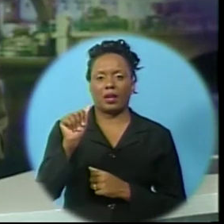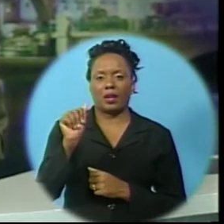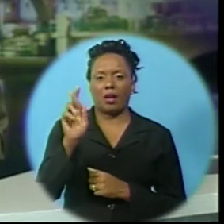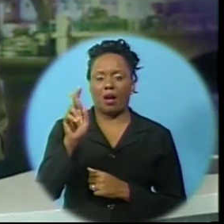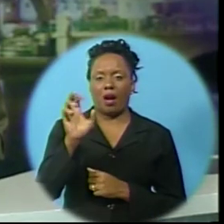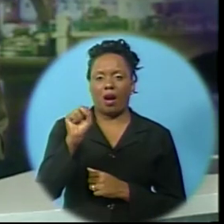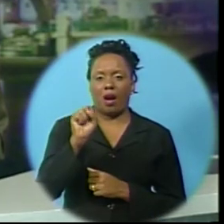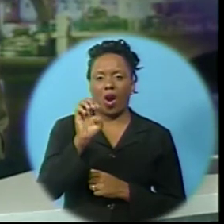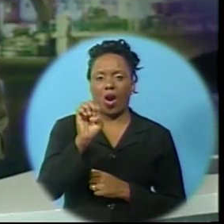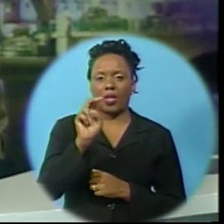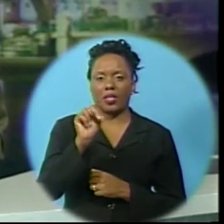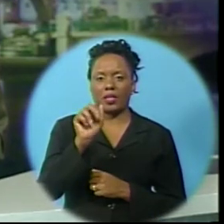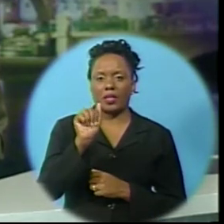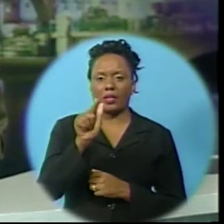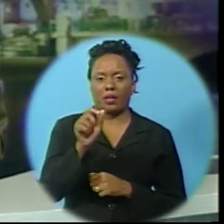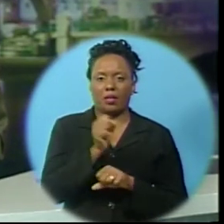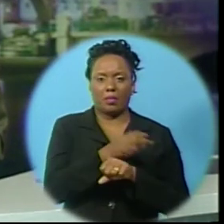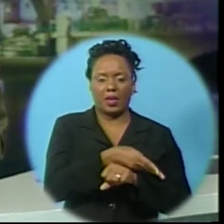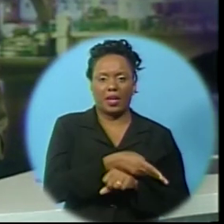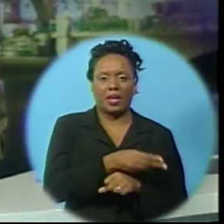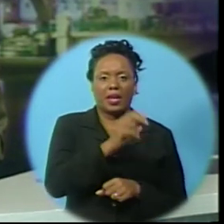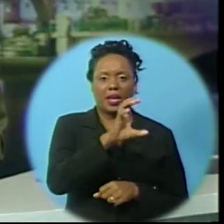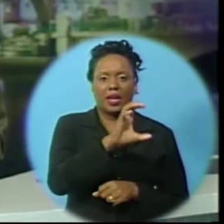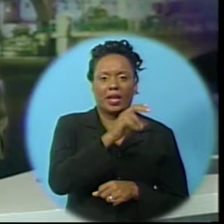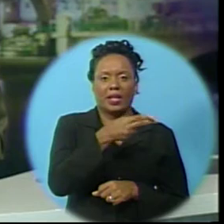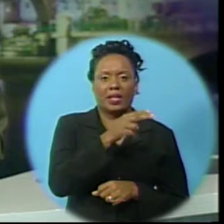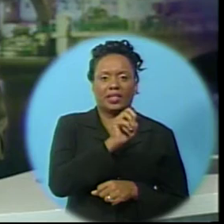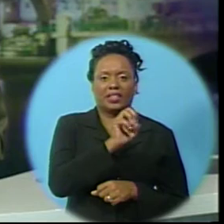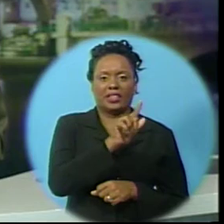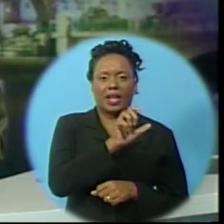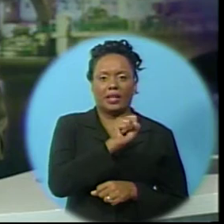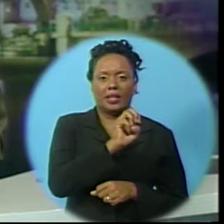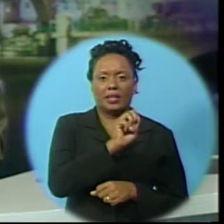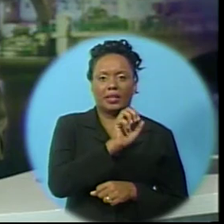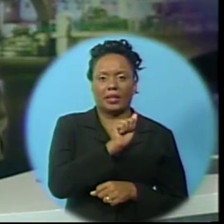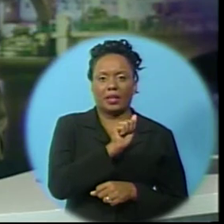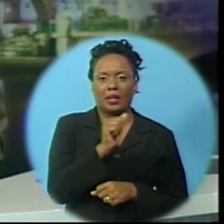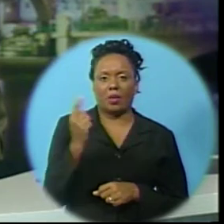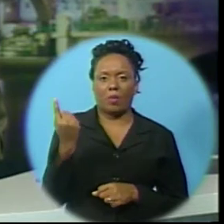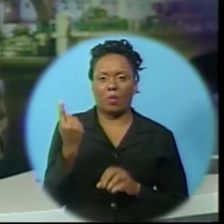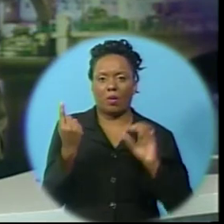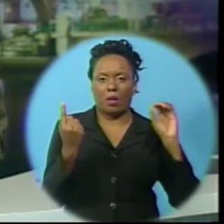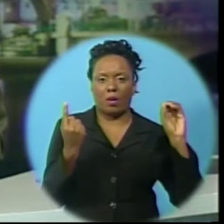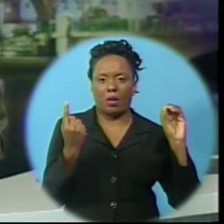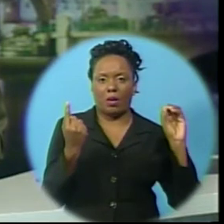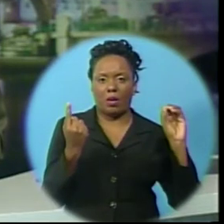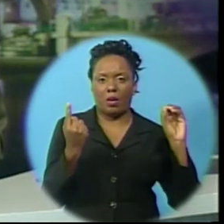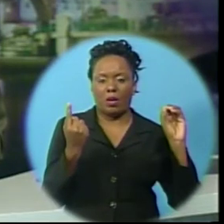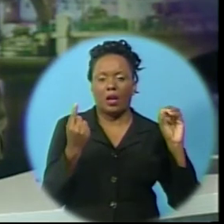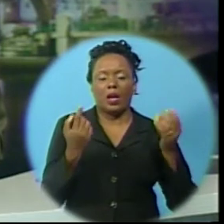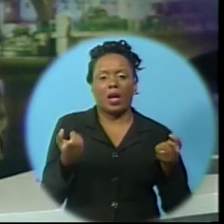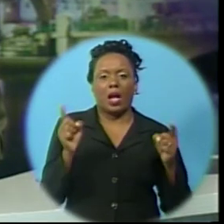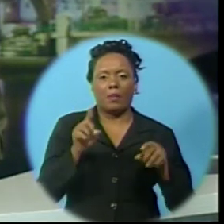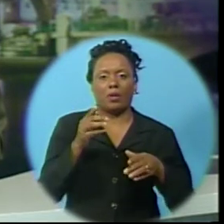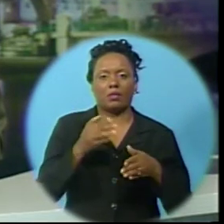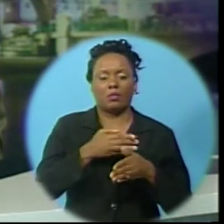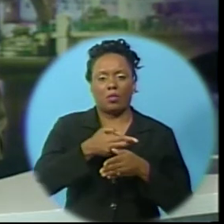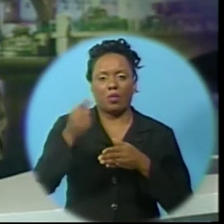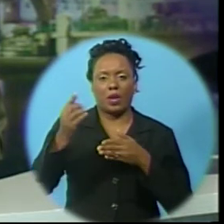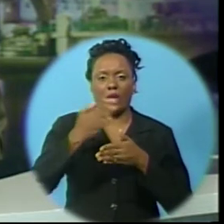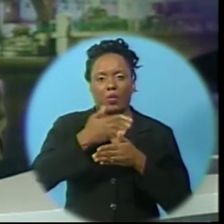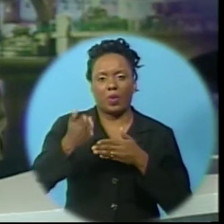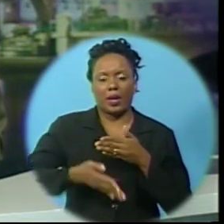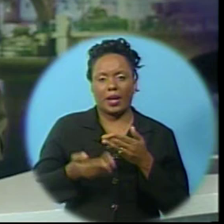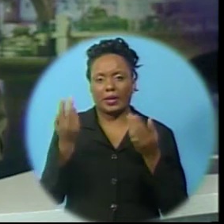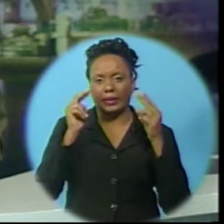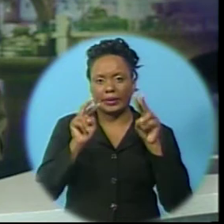earned his first ever win over Jose Mourinho as Arsenal defeated Chelsea 1-0, this in the Community Shield at Wembley over the